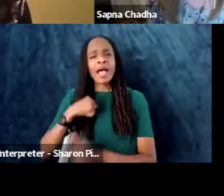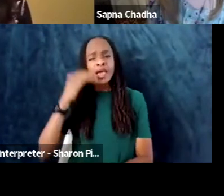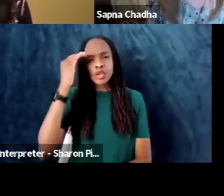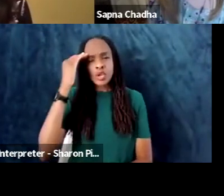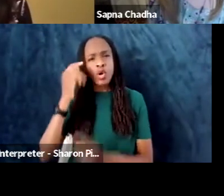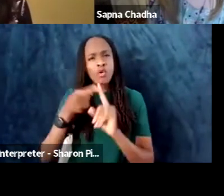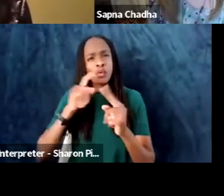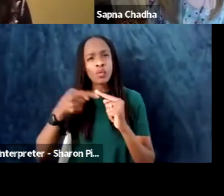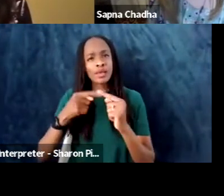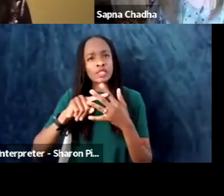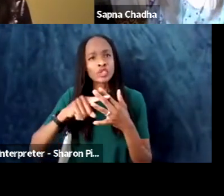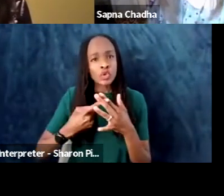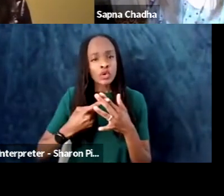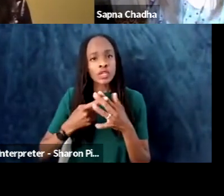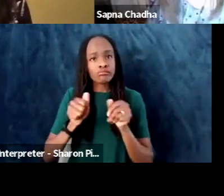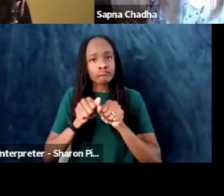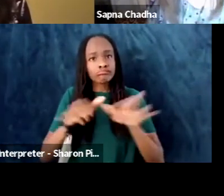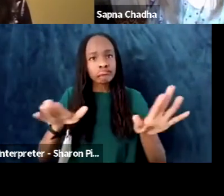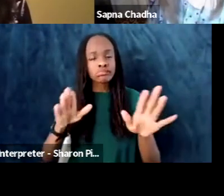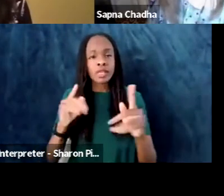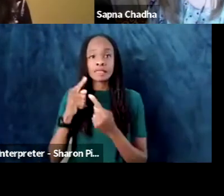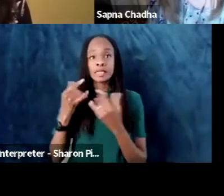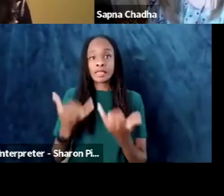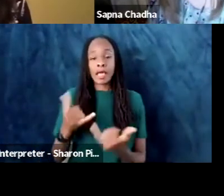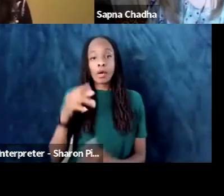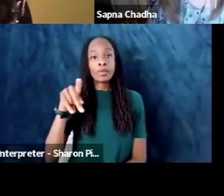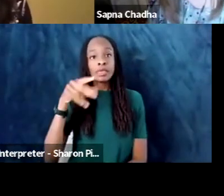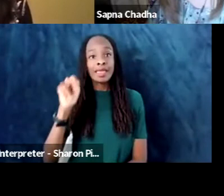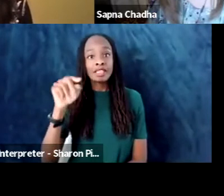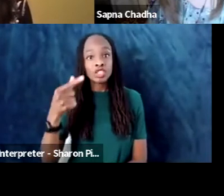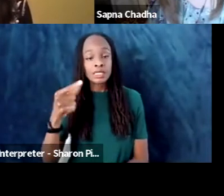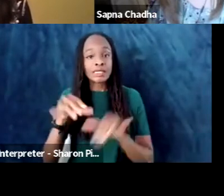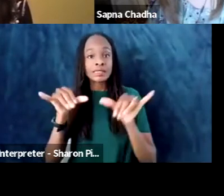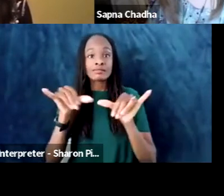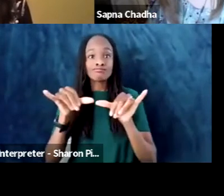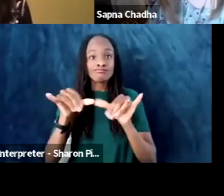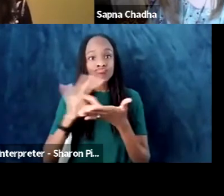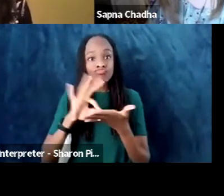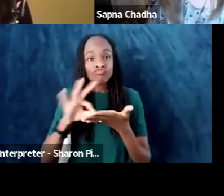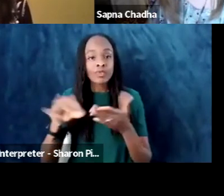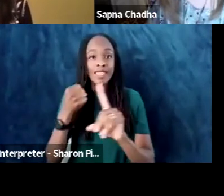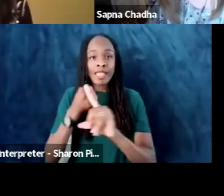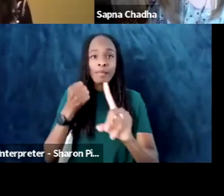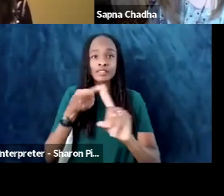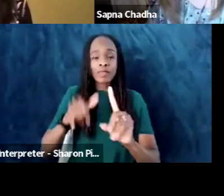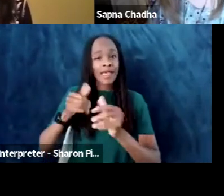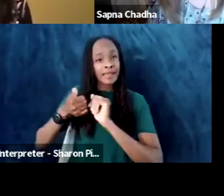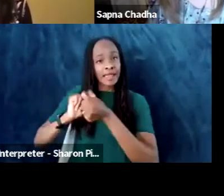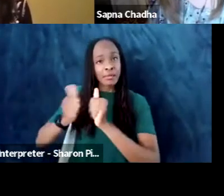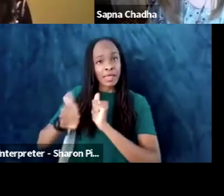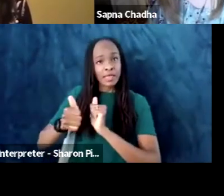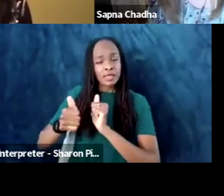even now, P&G has been measuring the impact of that campaign. And I was wondering if there's